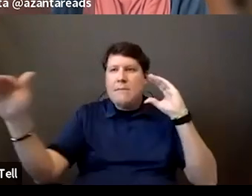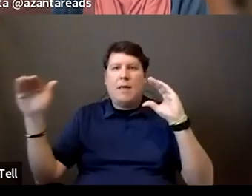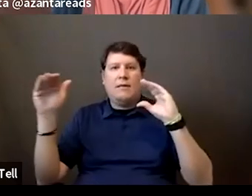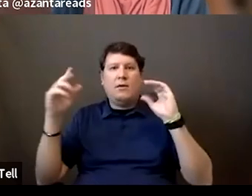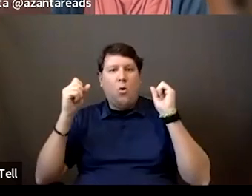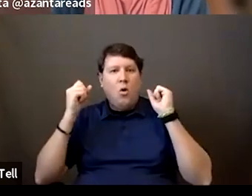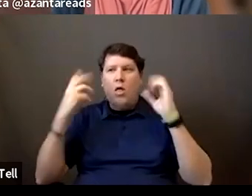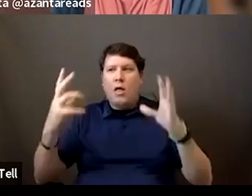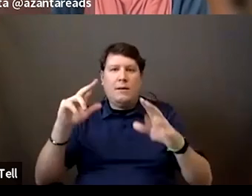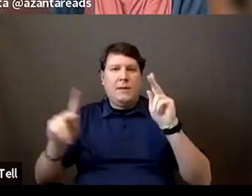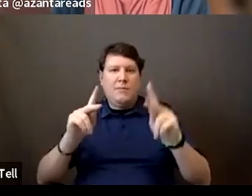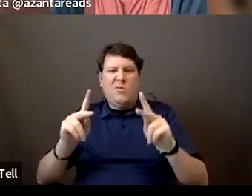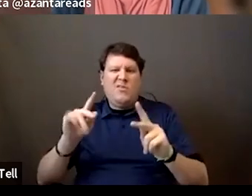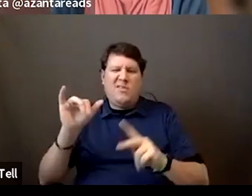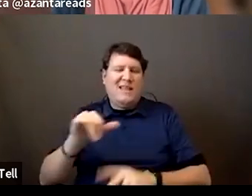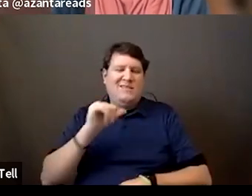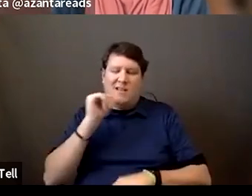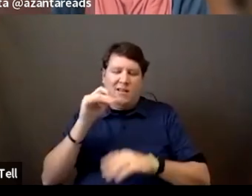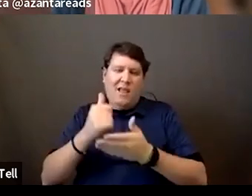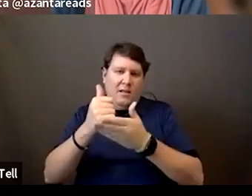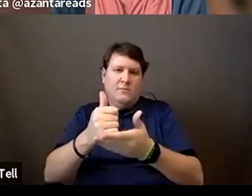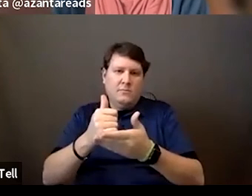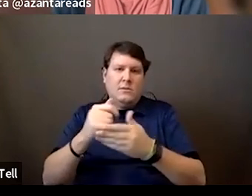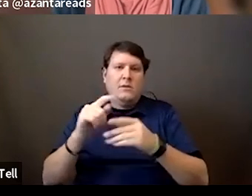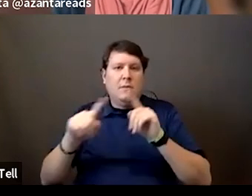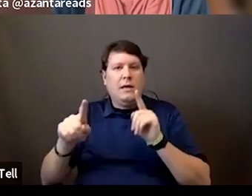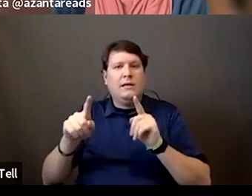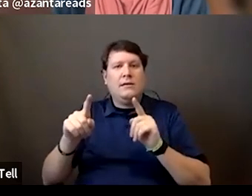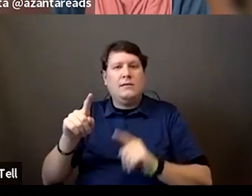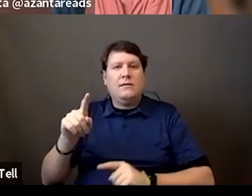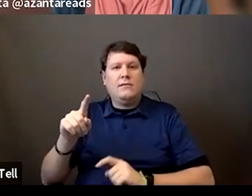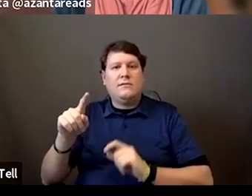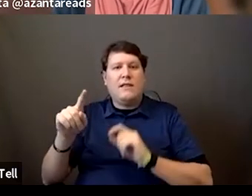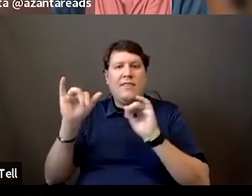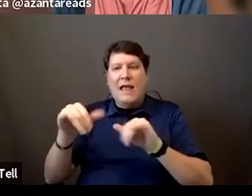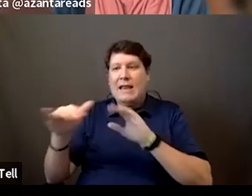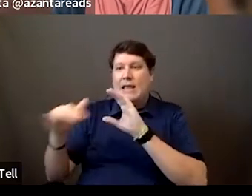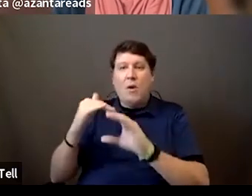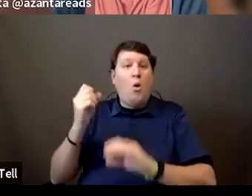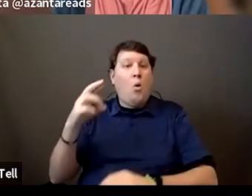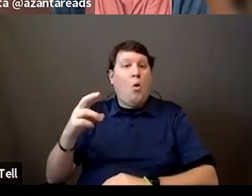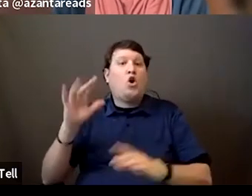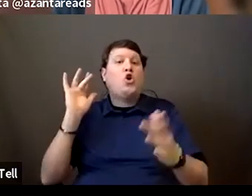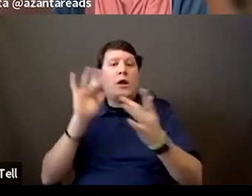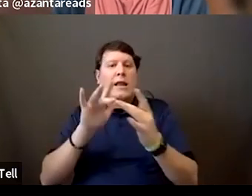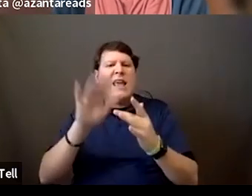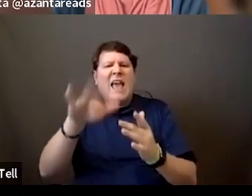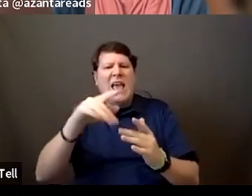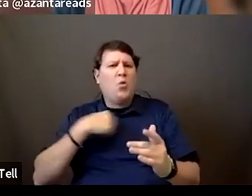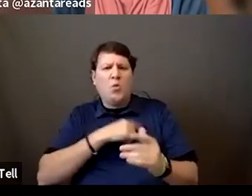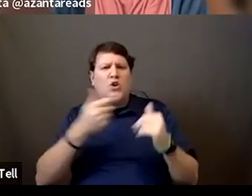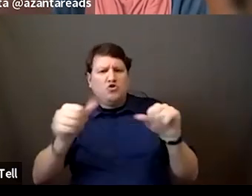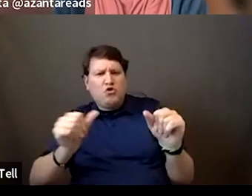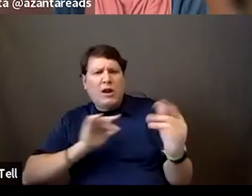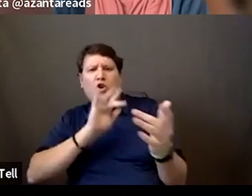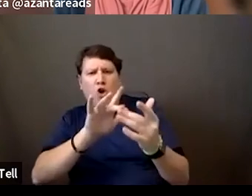you like, hey, we're so-and-so and we're trying to connect. Can you provide us with your email? Or, you know, we